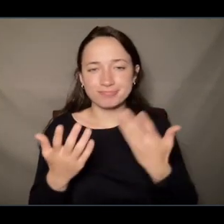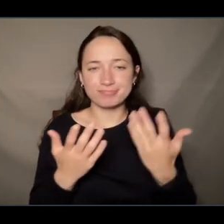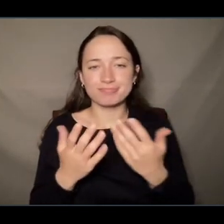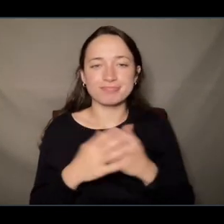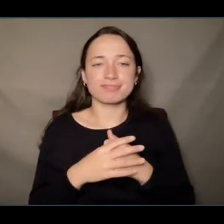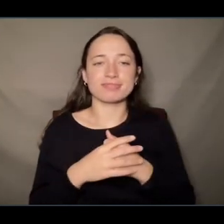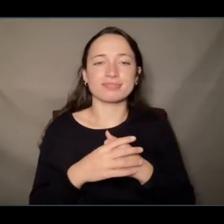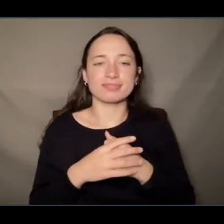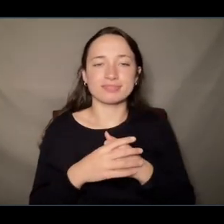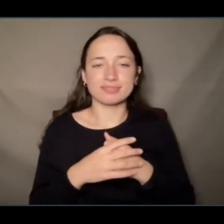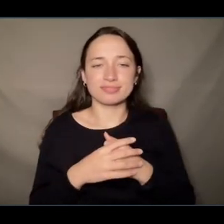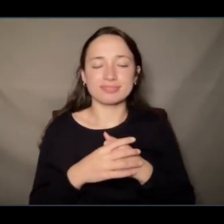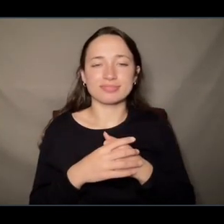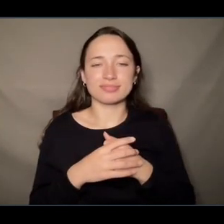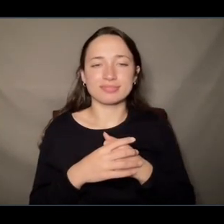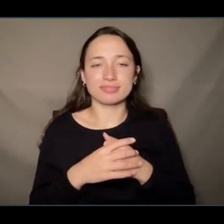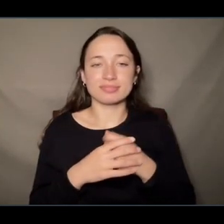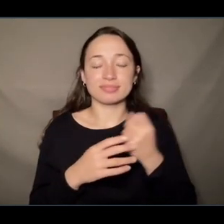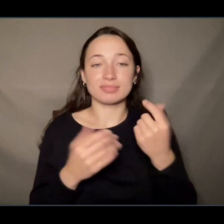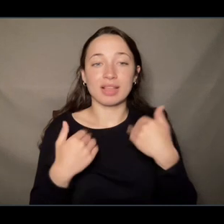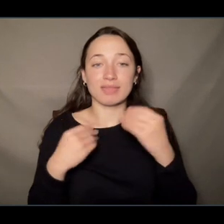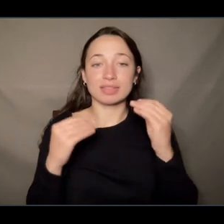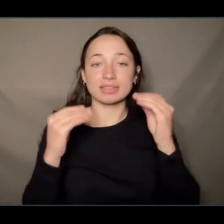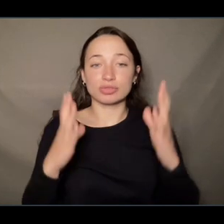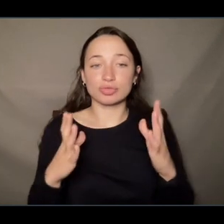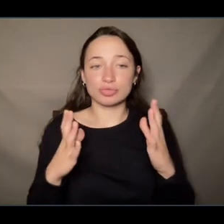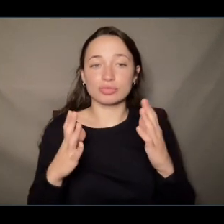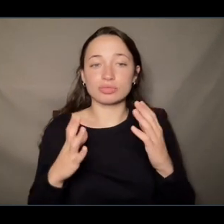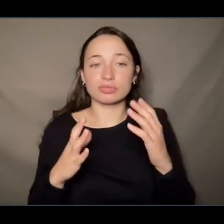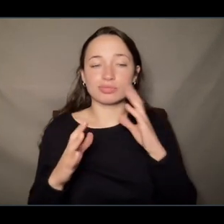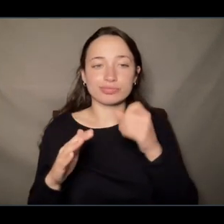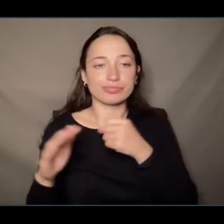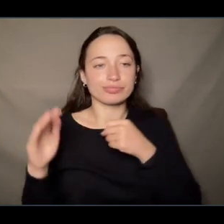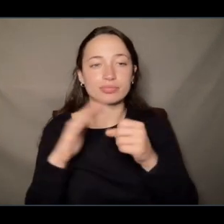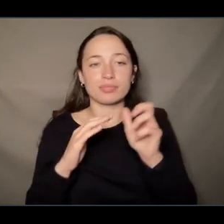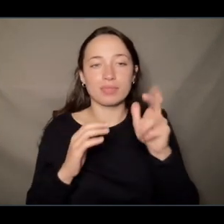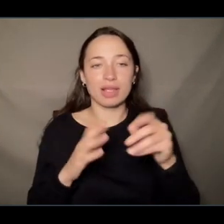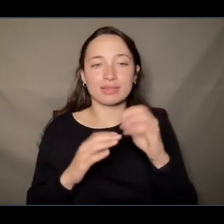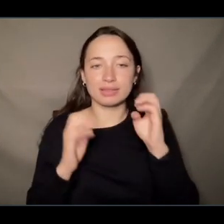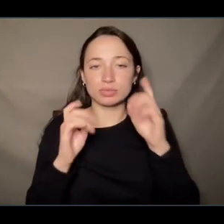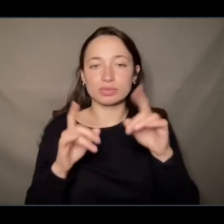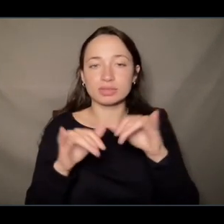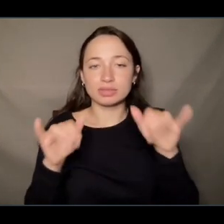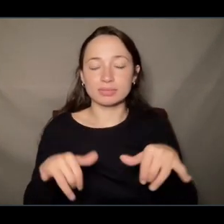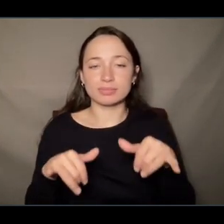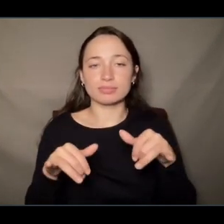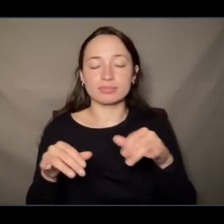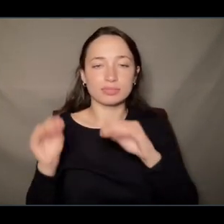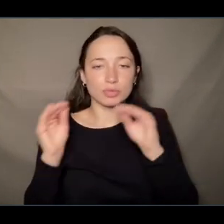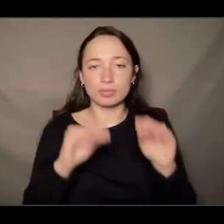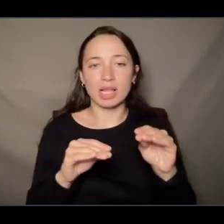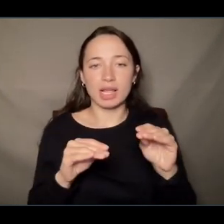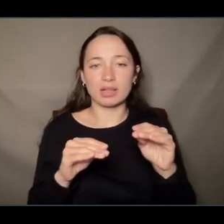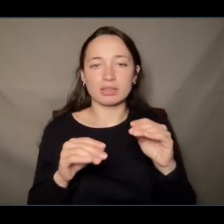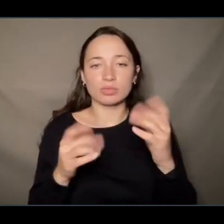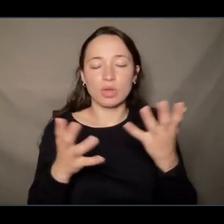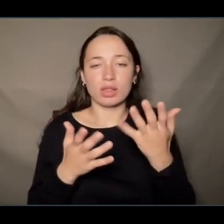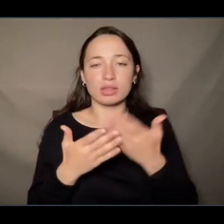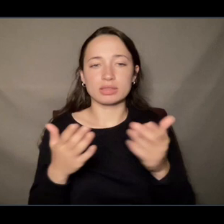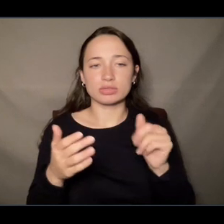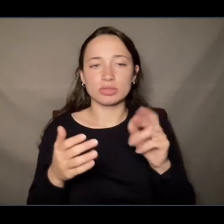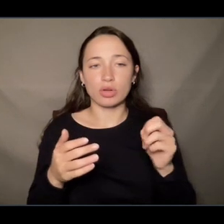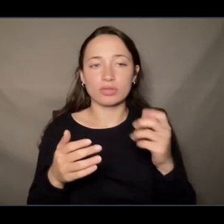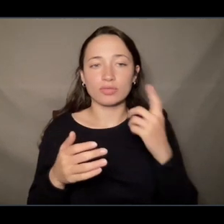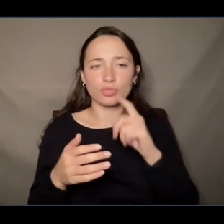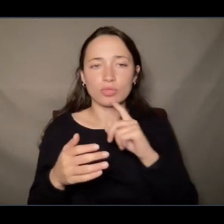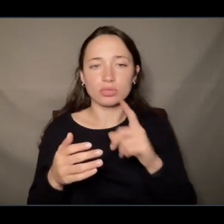the weekend, and now the teacher's got to kind of pull them back into the educational system and pull them back